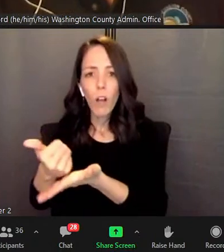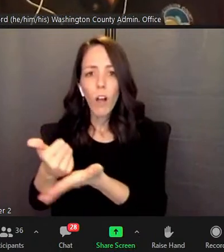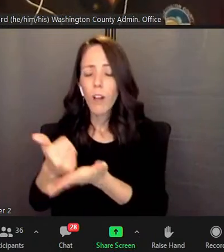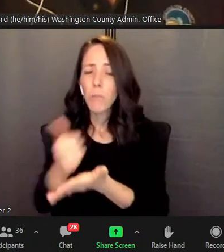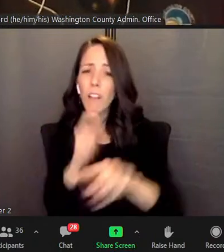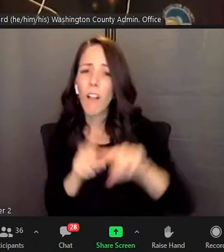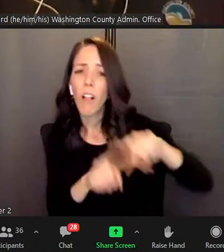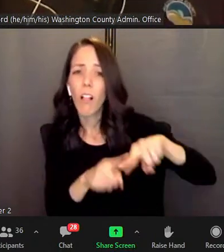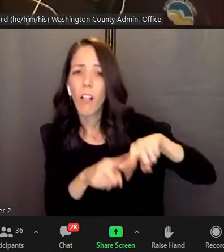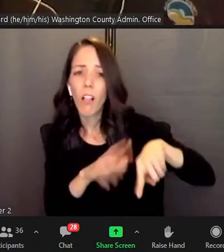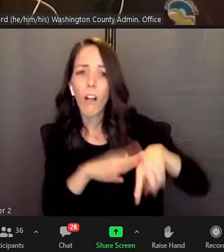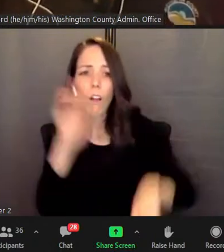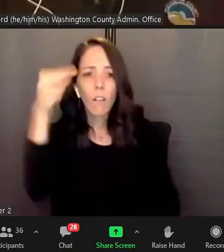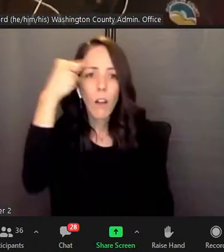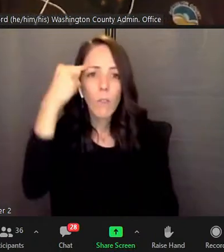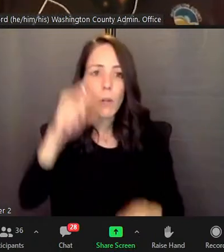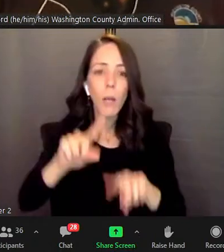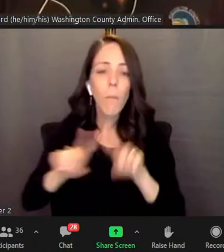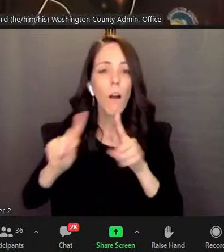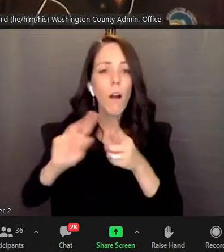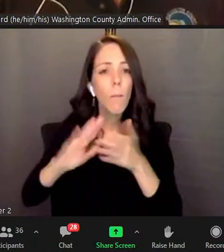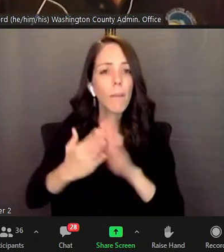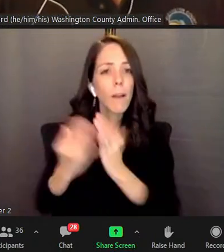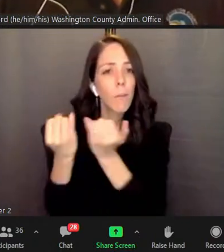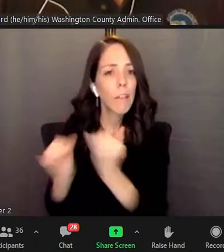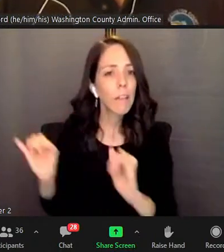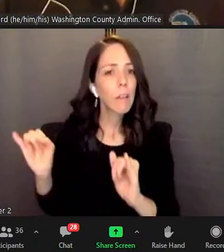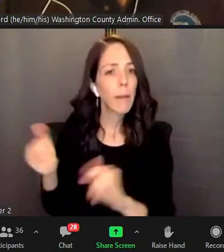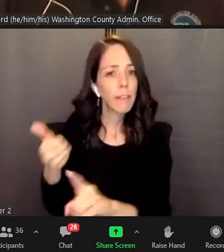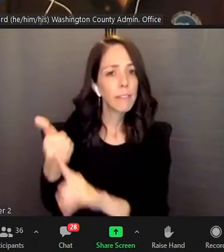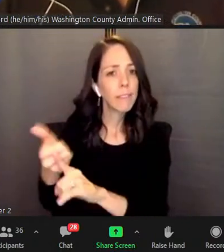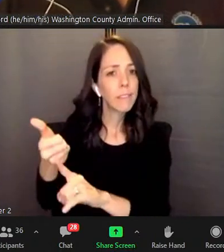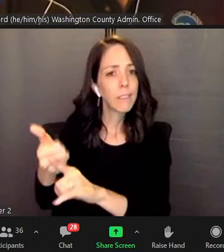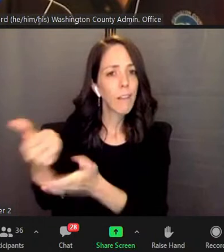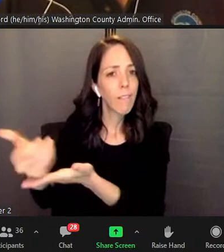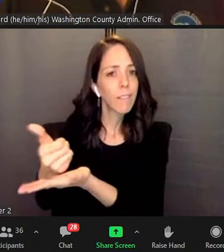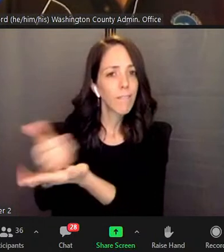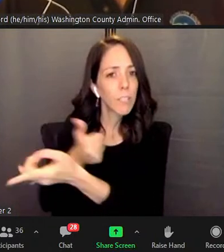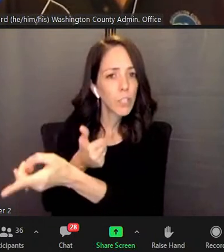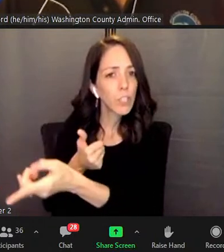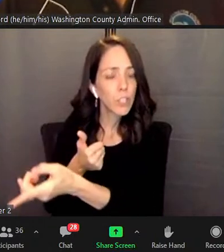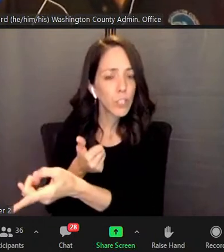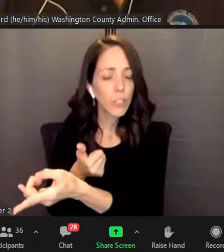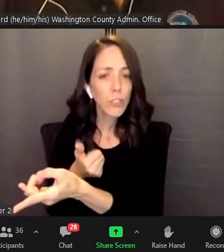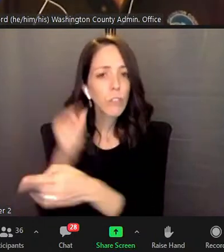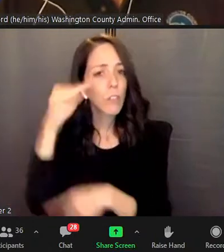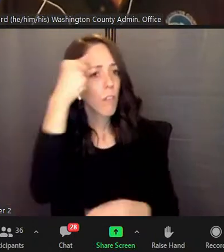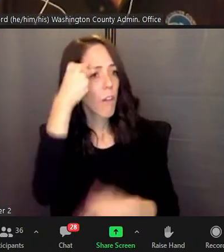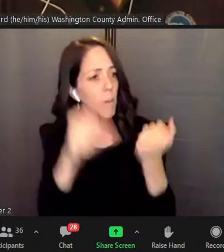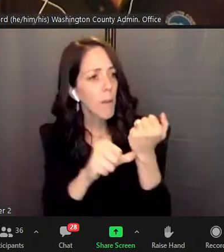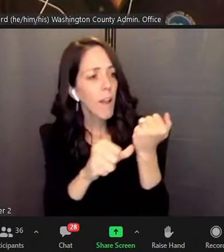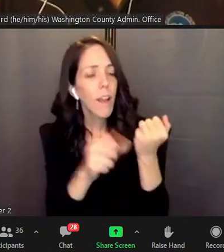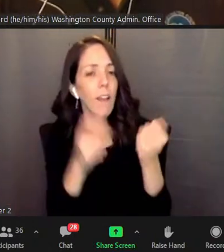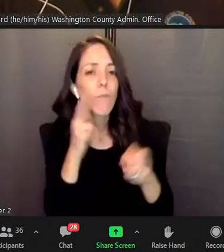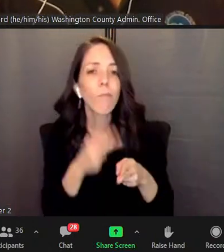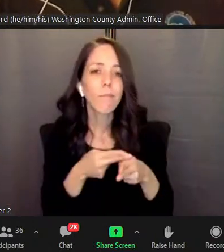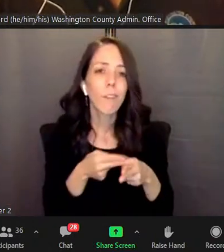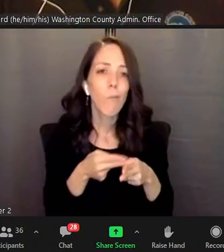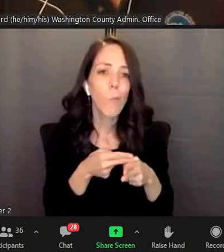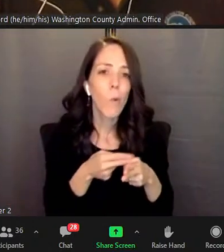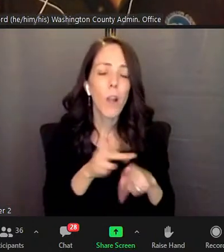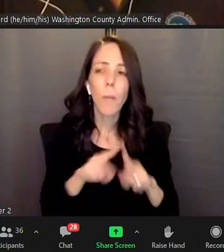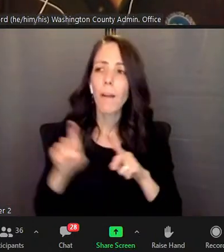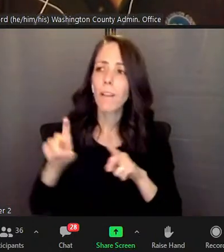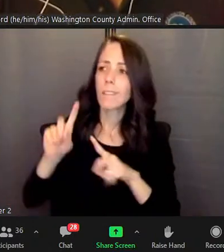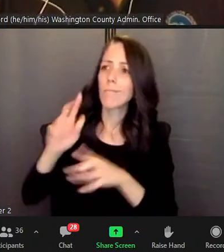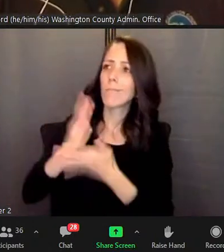government aid, but that's a short-term gap filler to some sort of a system where we put money,